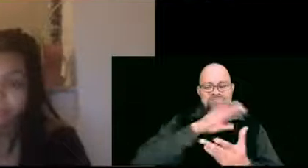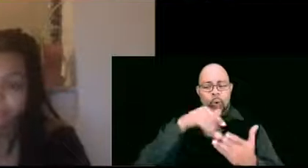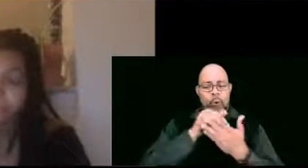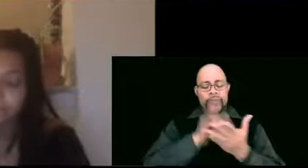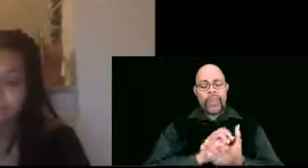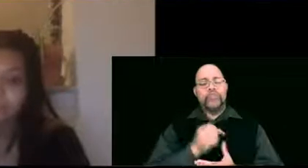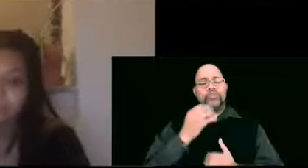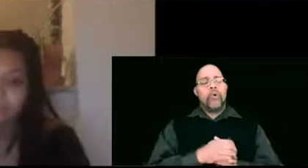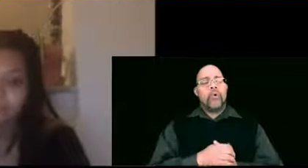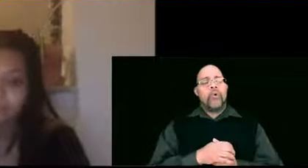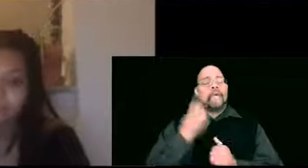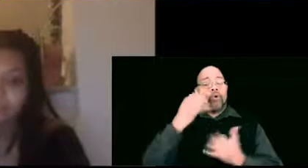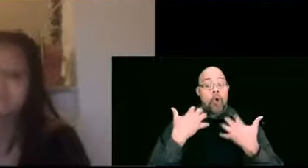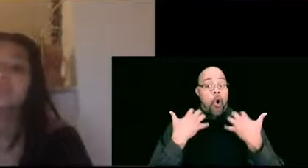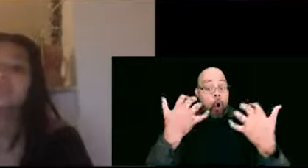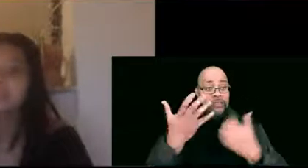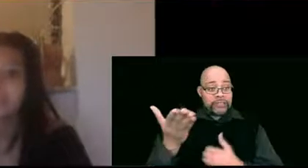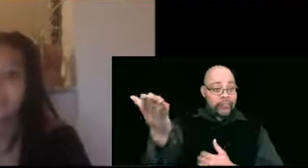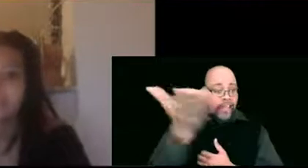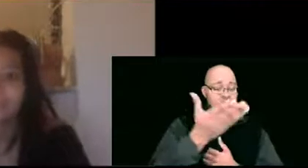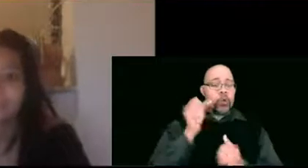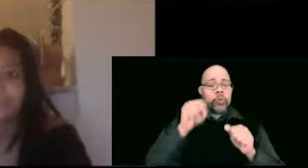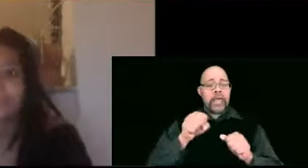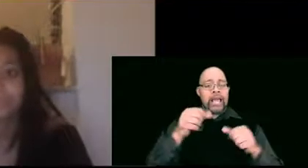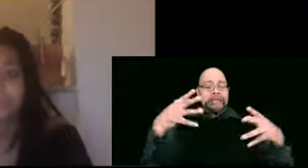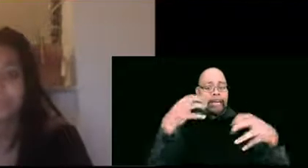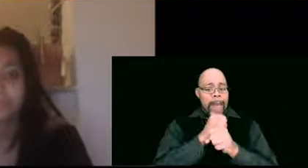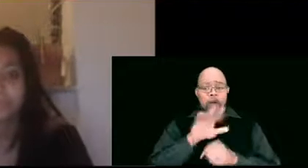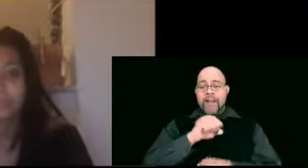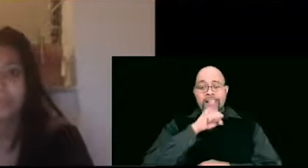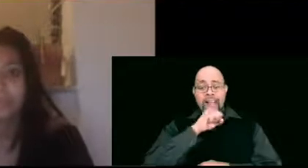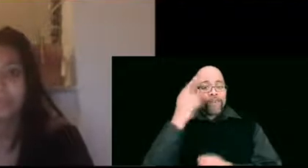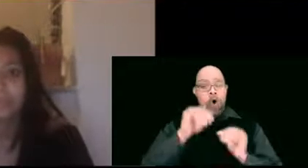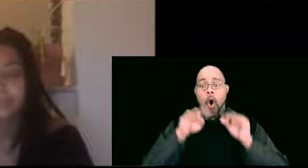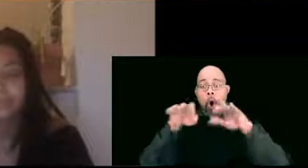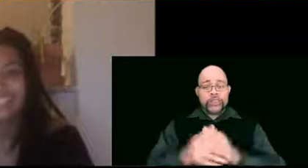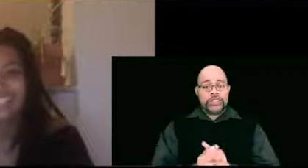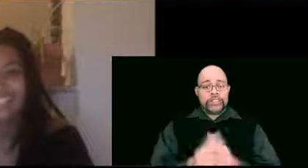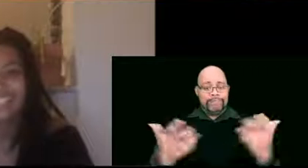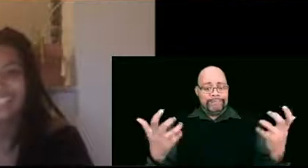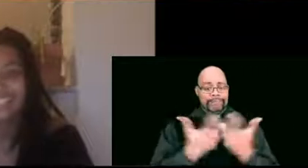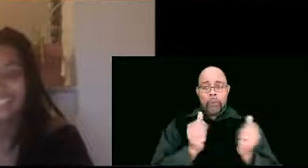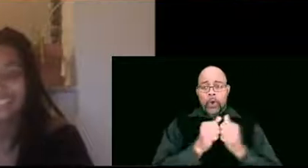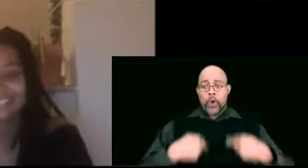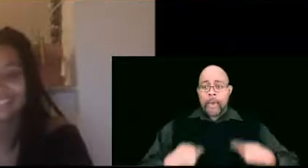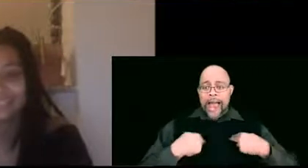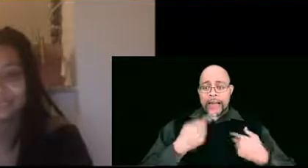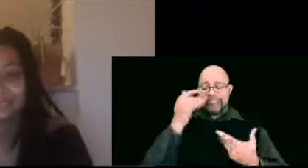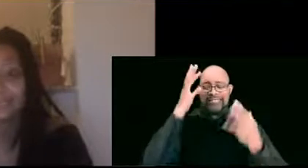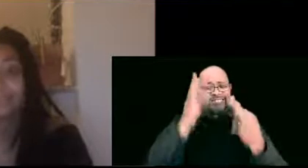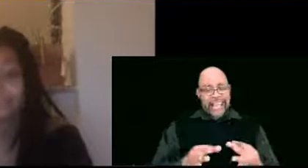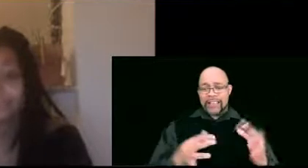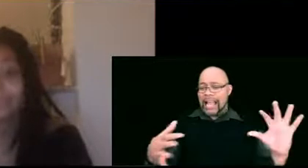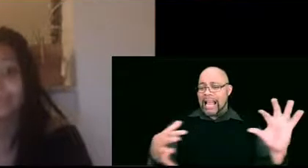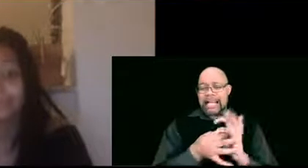those things. So yeah, for the audience out there, you can combine your love for the ocean with humanity because